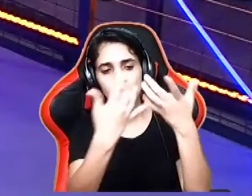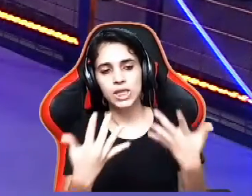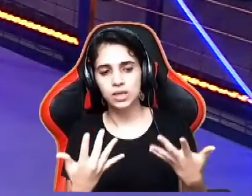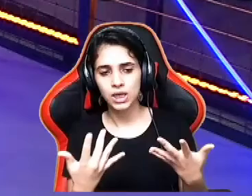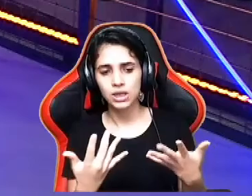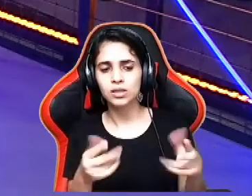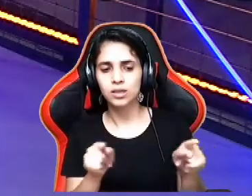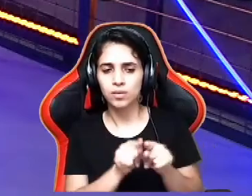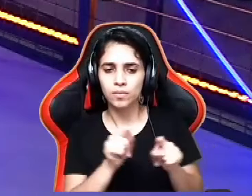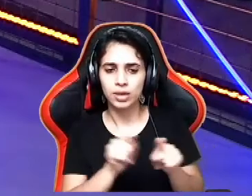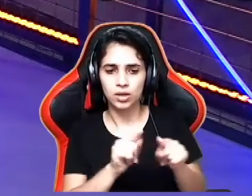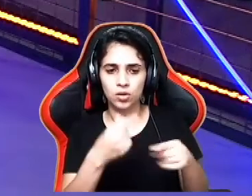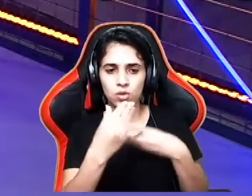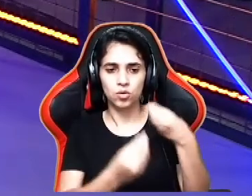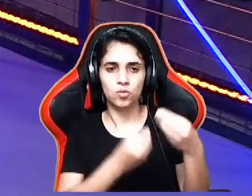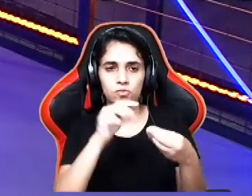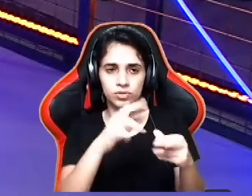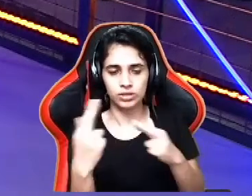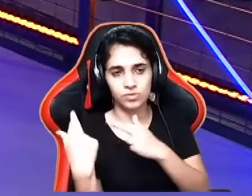elaborate a bit,